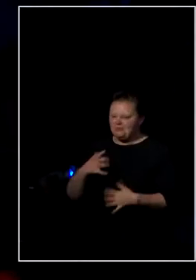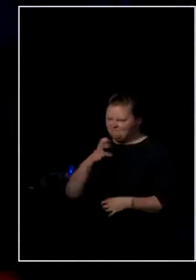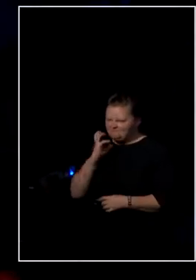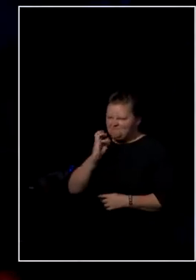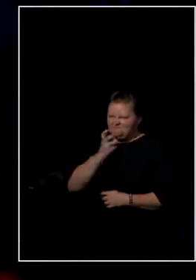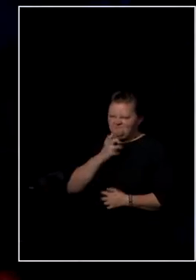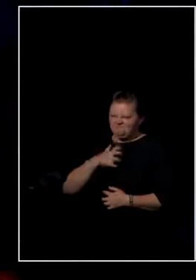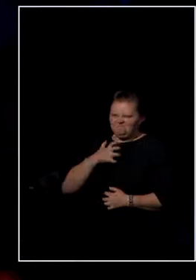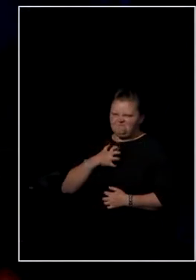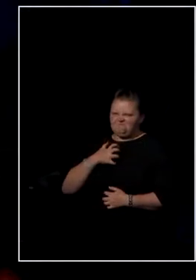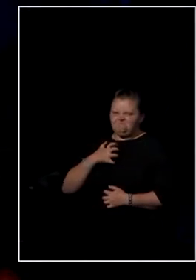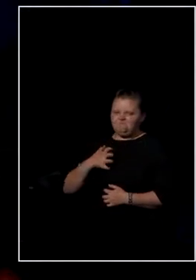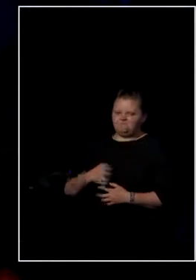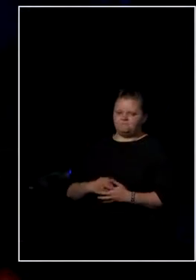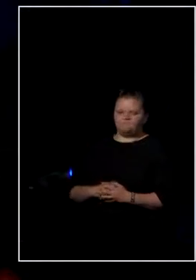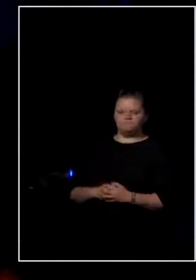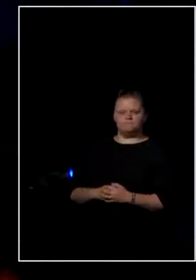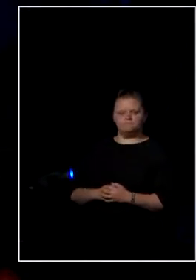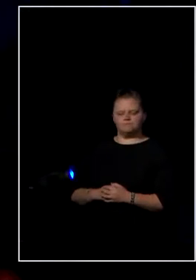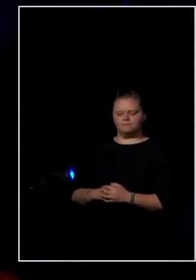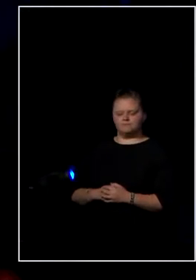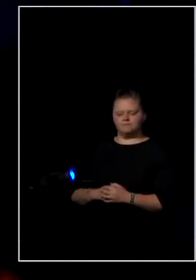also angry